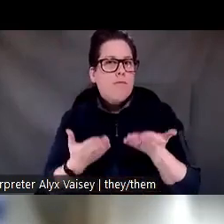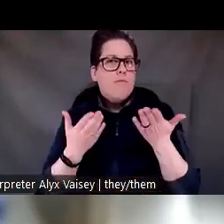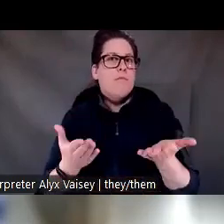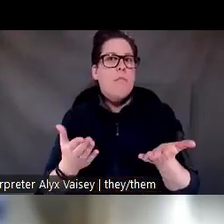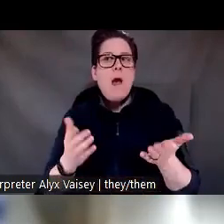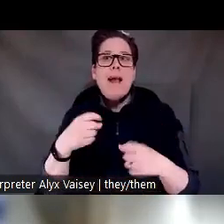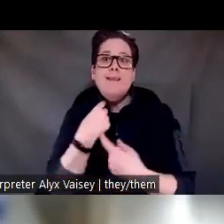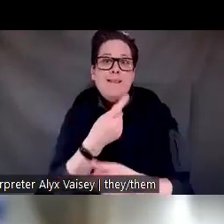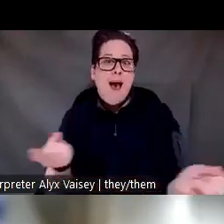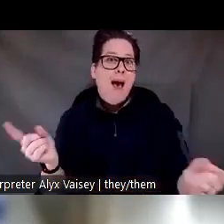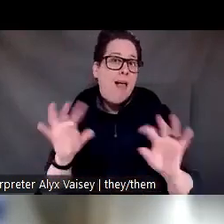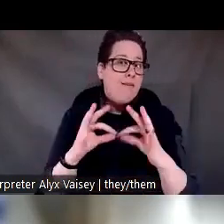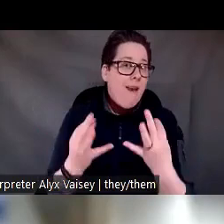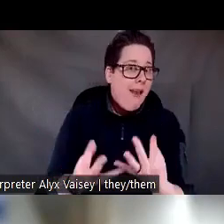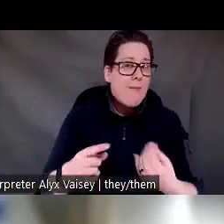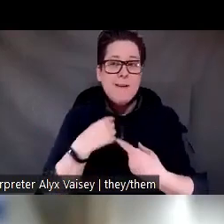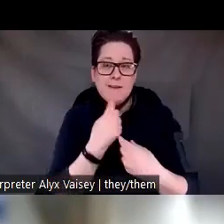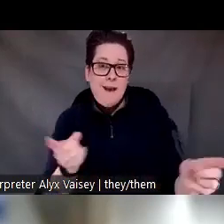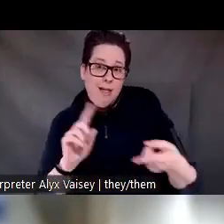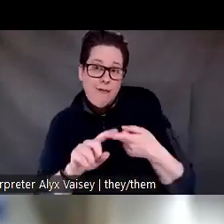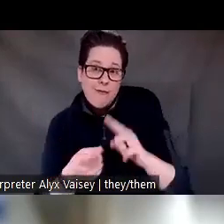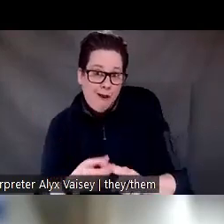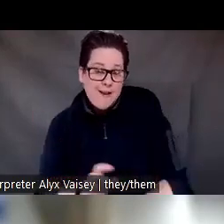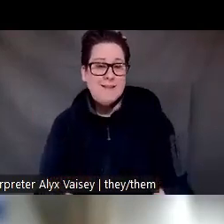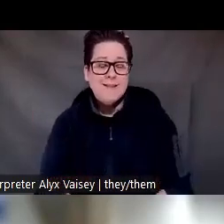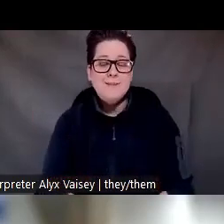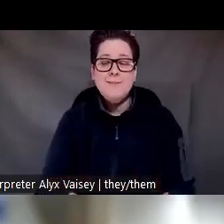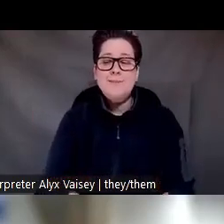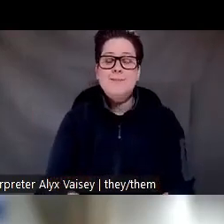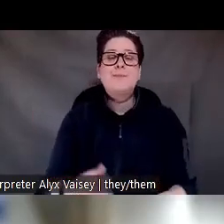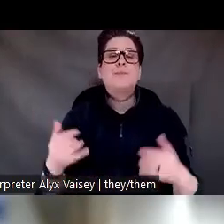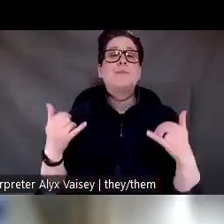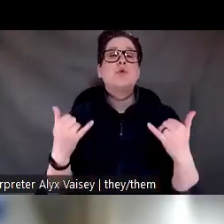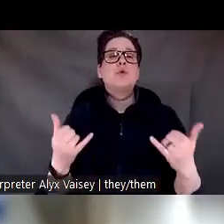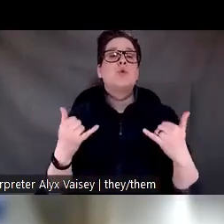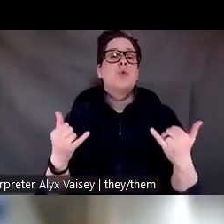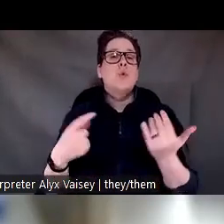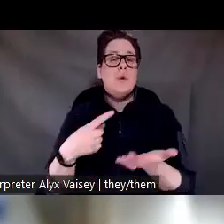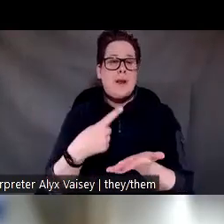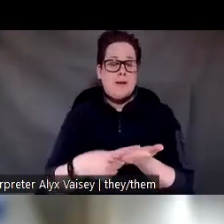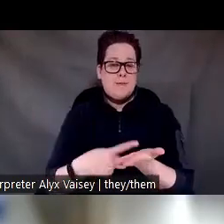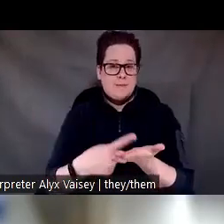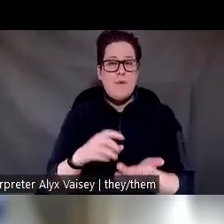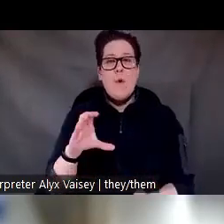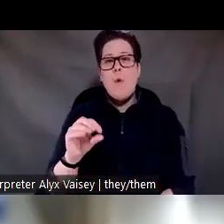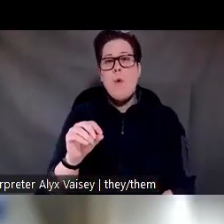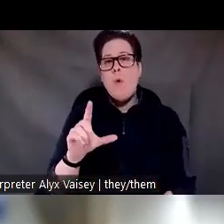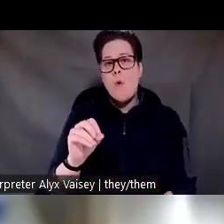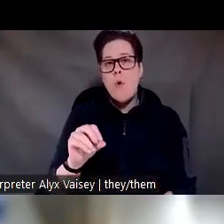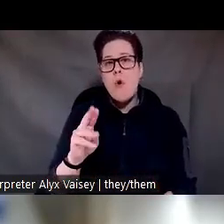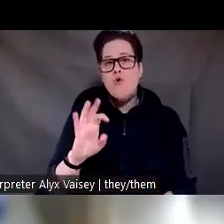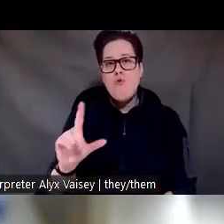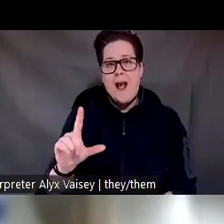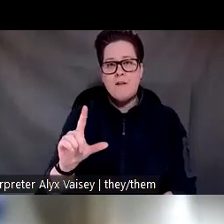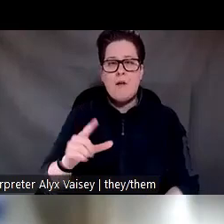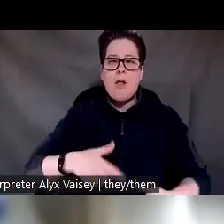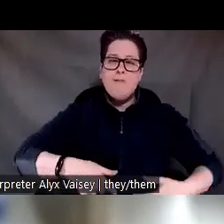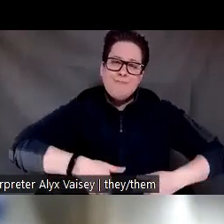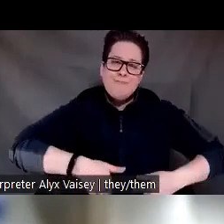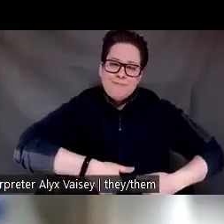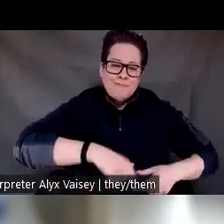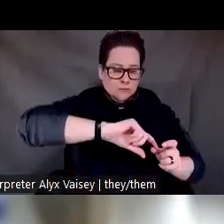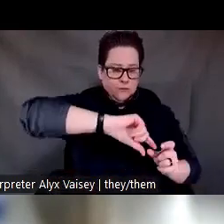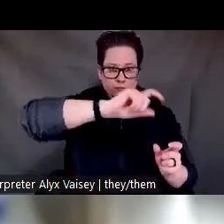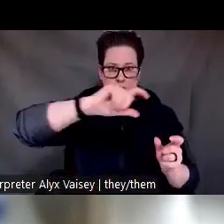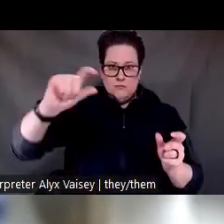share with your friends and your family. So today we're going to talk about colorectal cancer screening and specifically